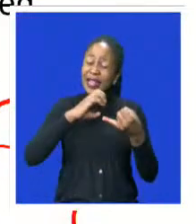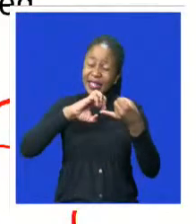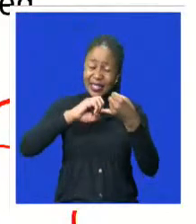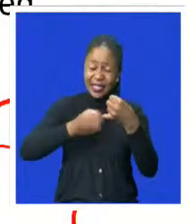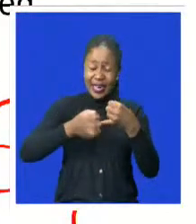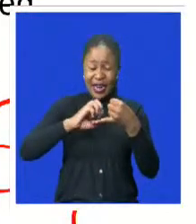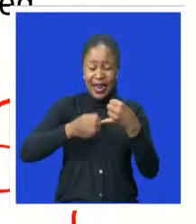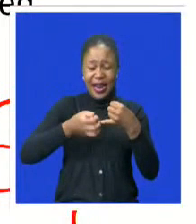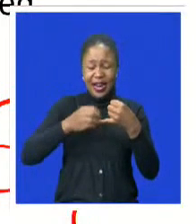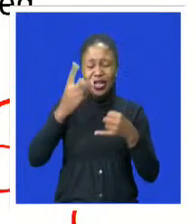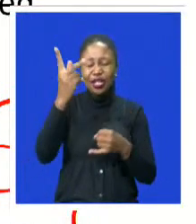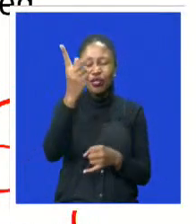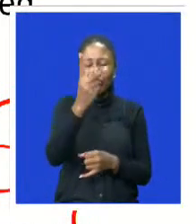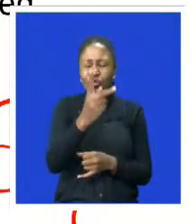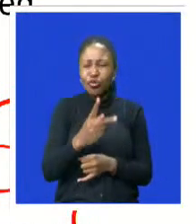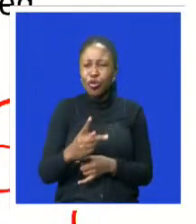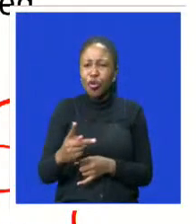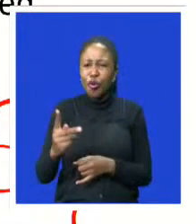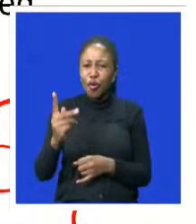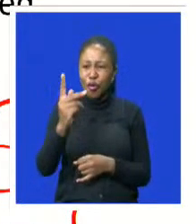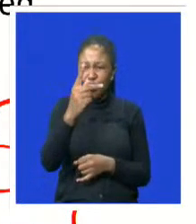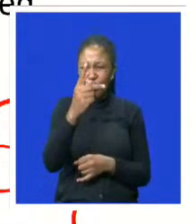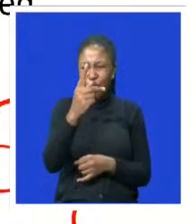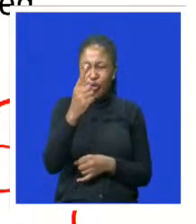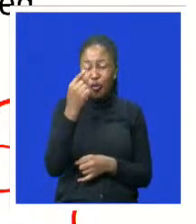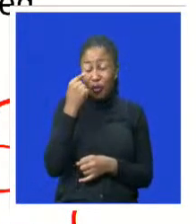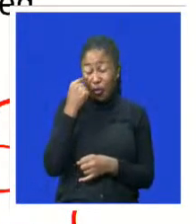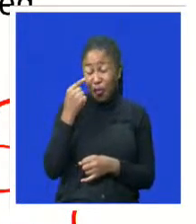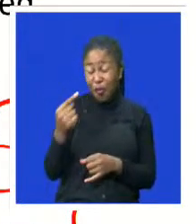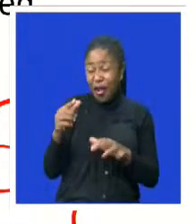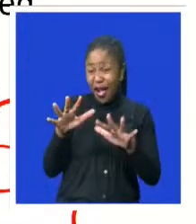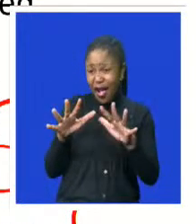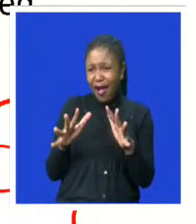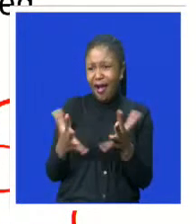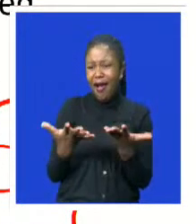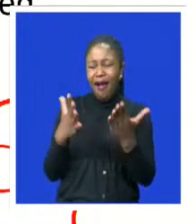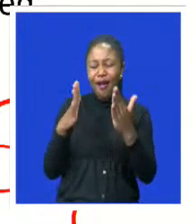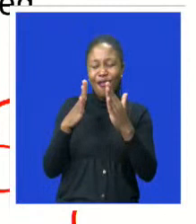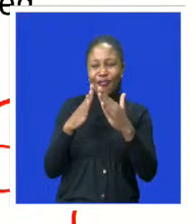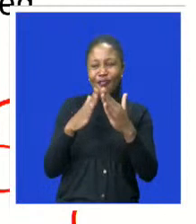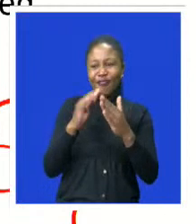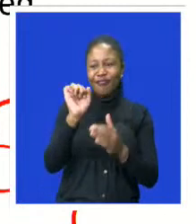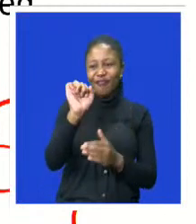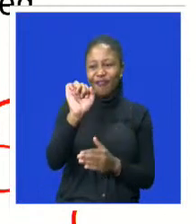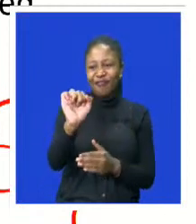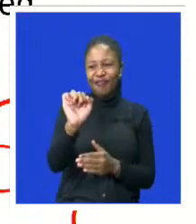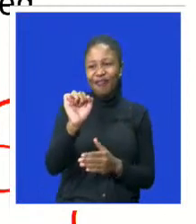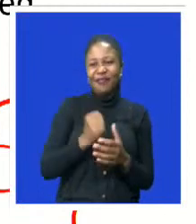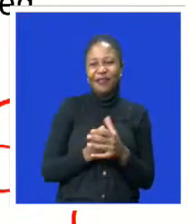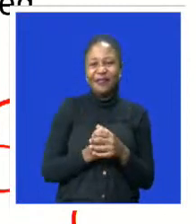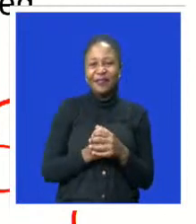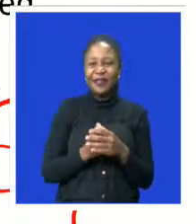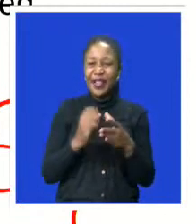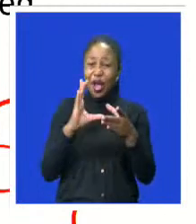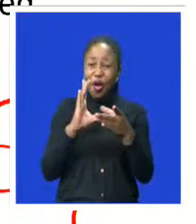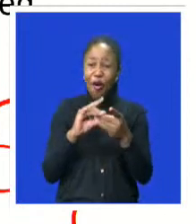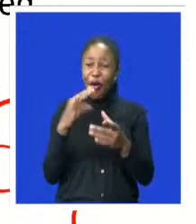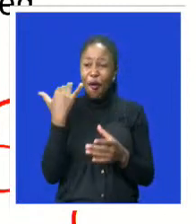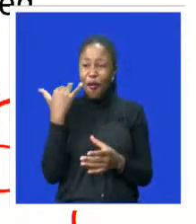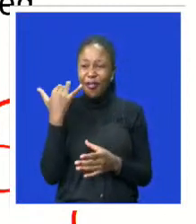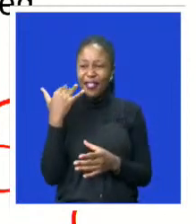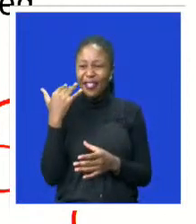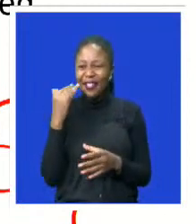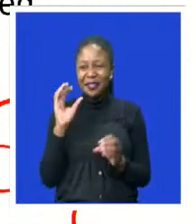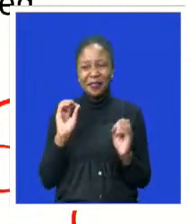structures that looked like the round houses. Don't laugh at home, viewers. I am not a good